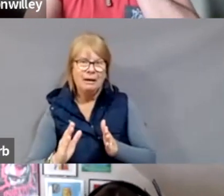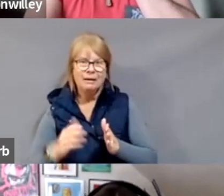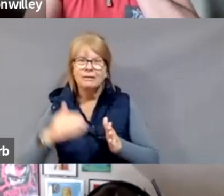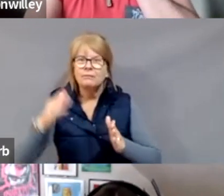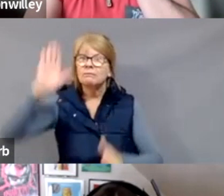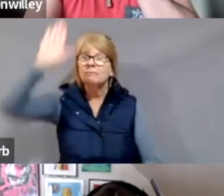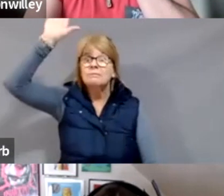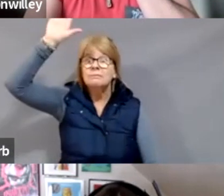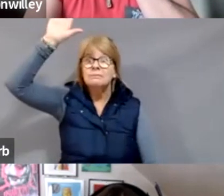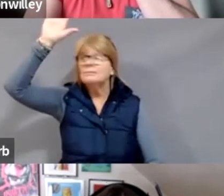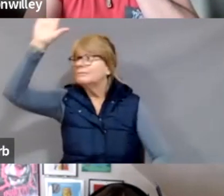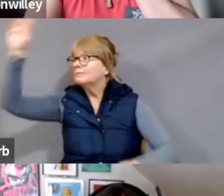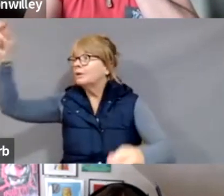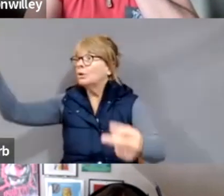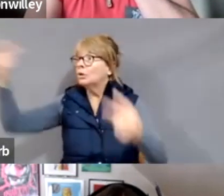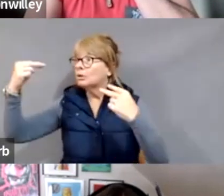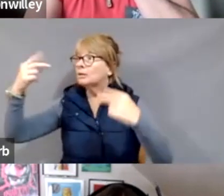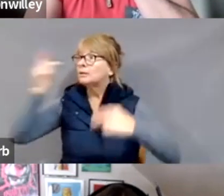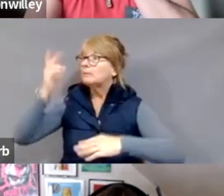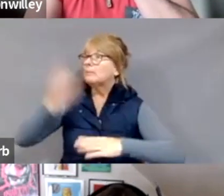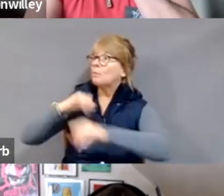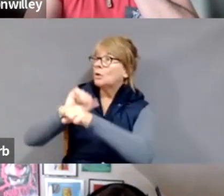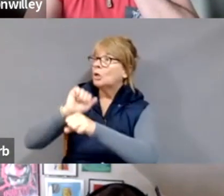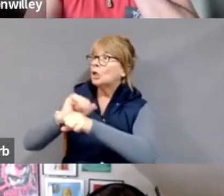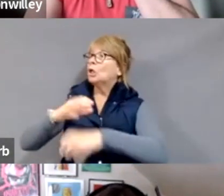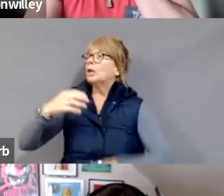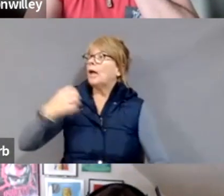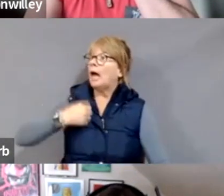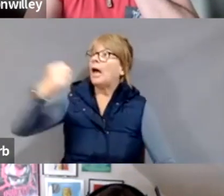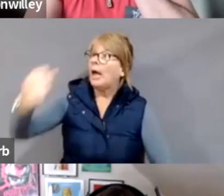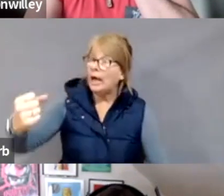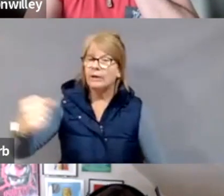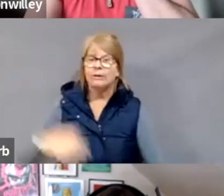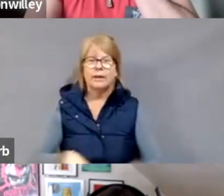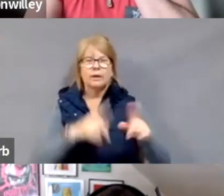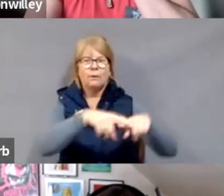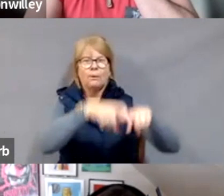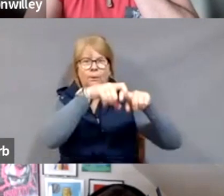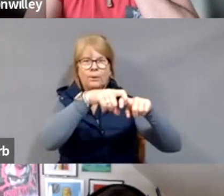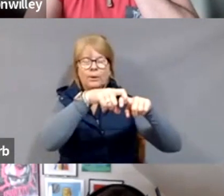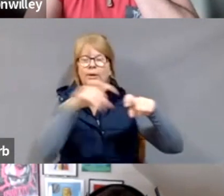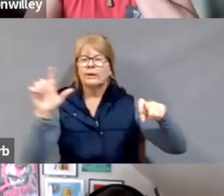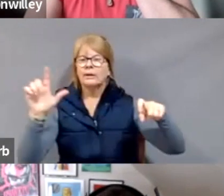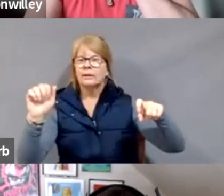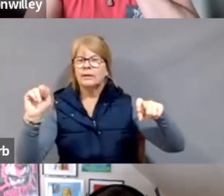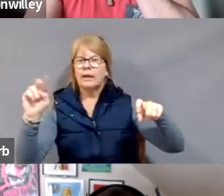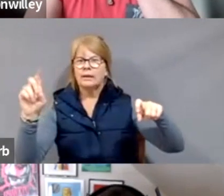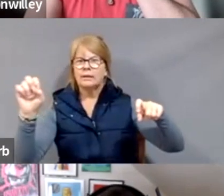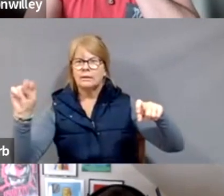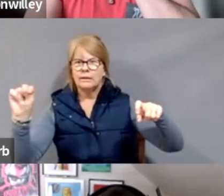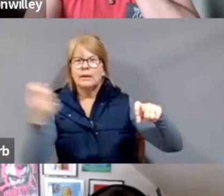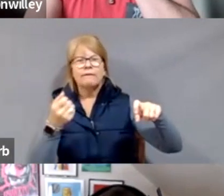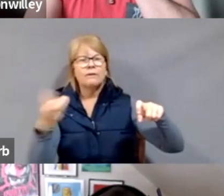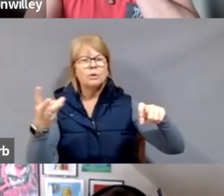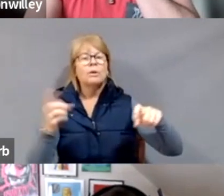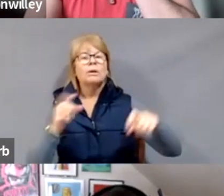an opportunity to get their work performed. Thank you. Can we hold that for Landon? Did you want to say something? Yeah, I had a couple things. Number